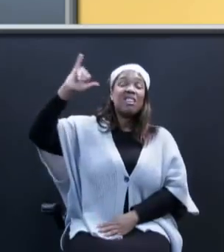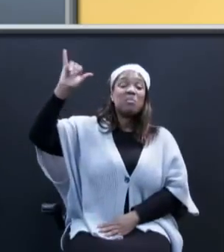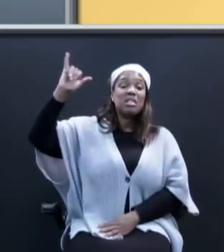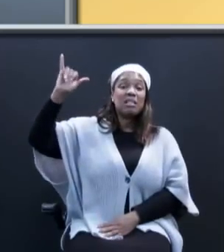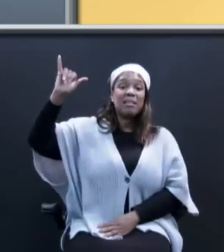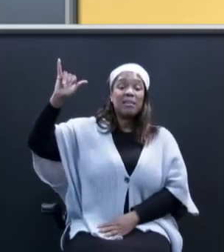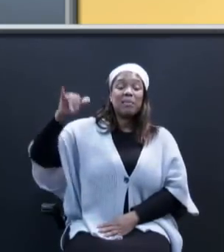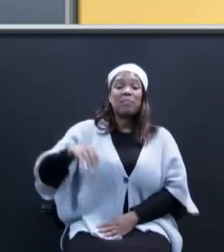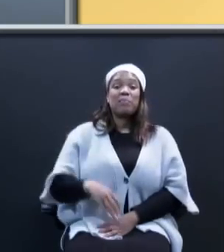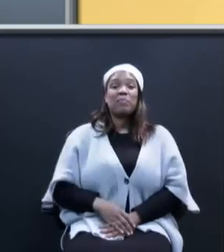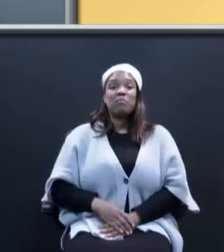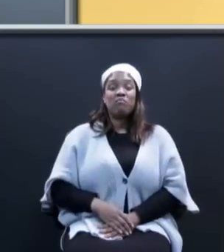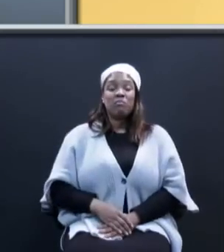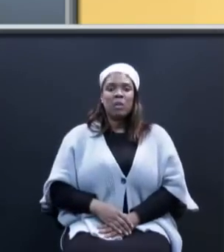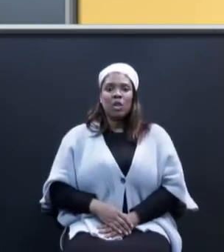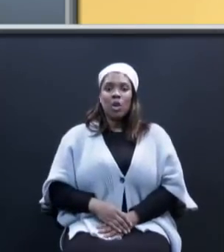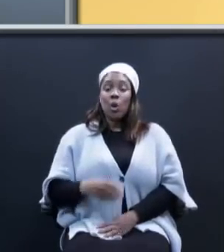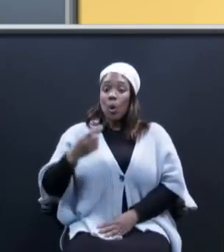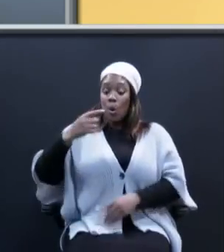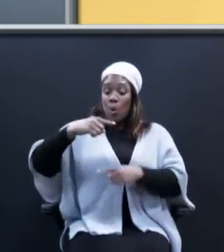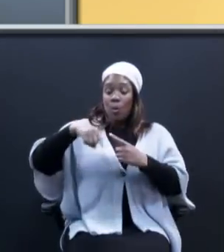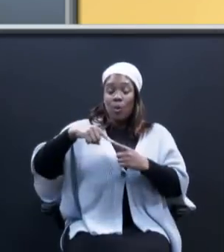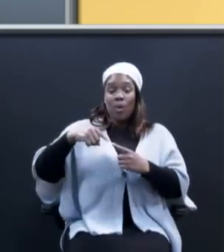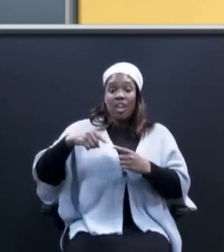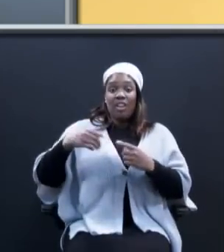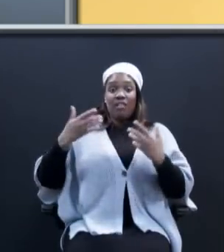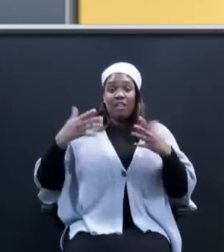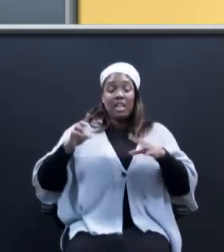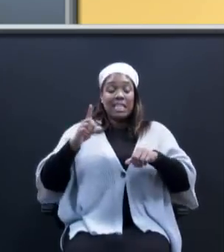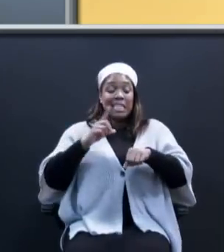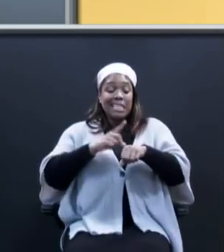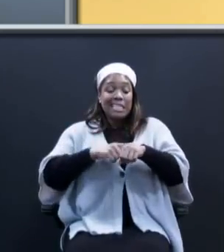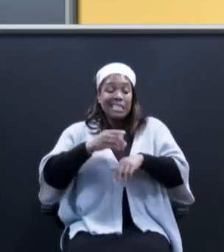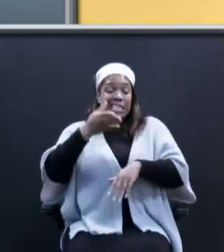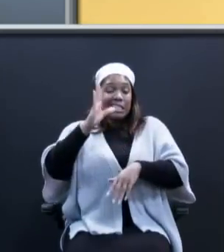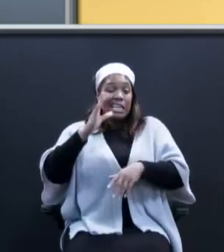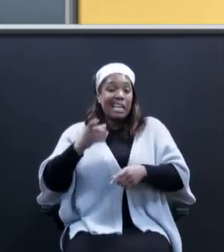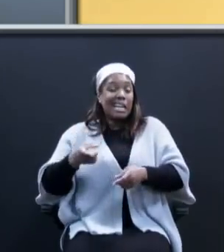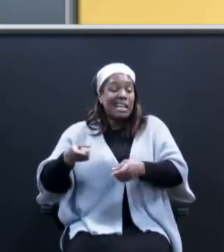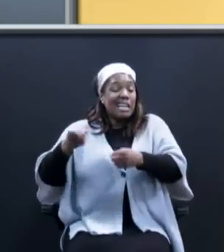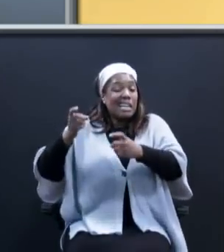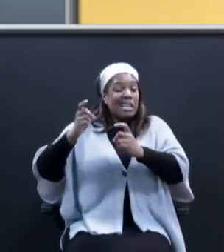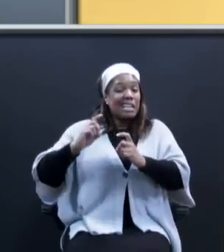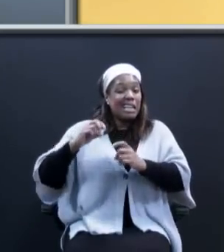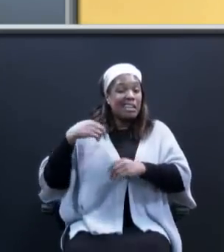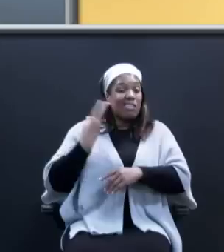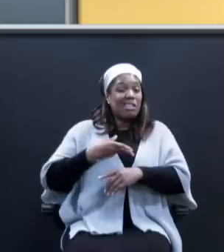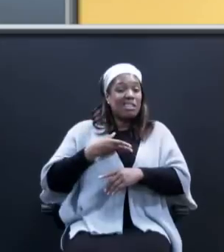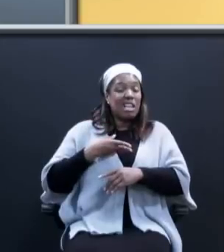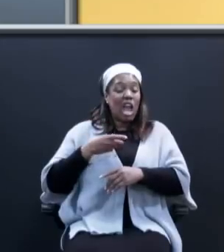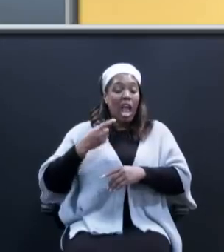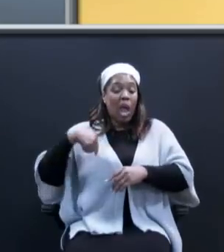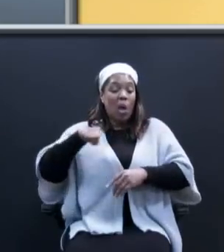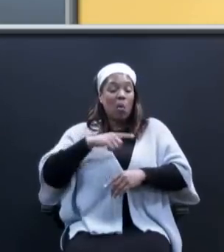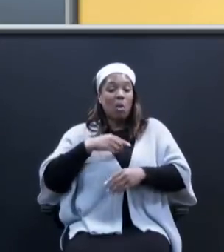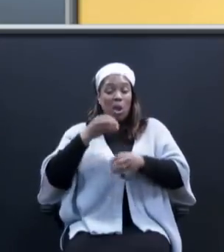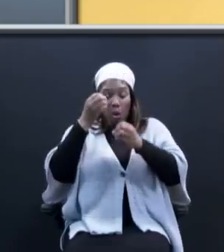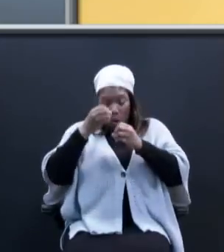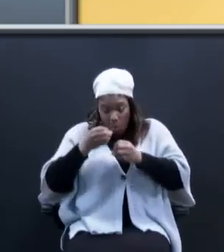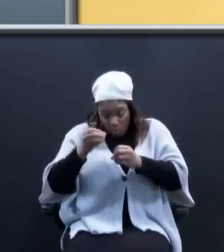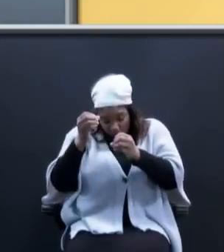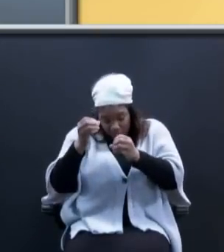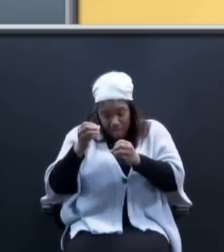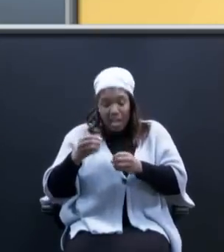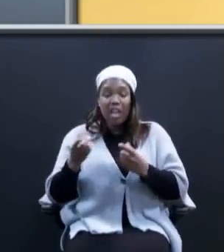serve the time that God gave us, and we do the things that God told us to do, we will